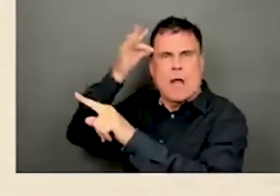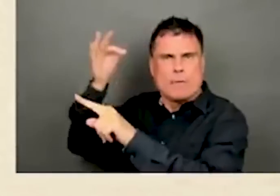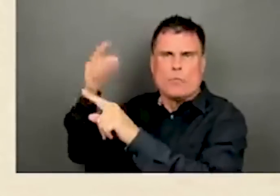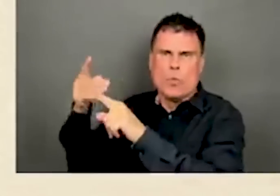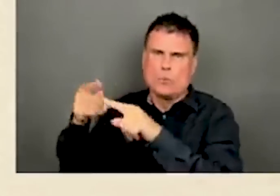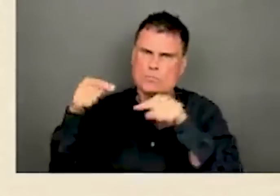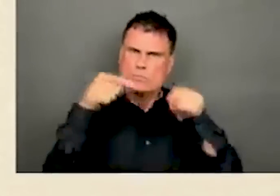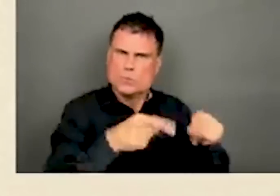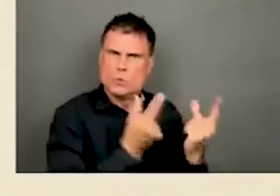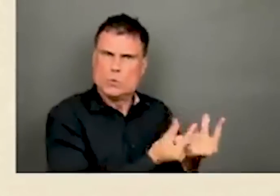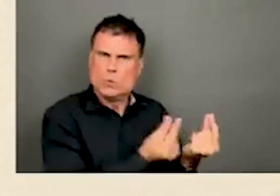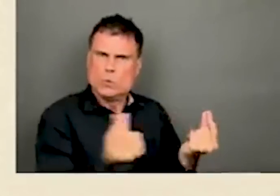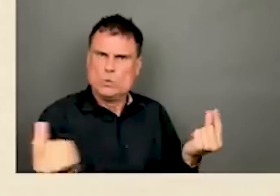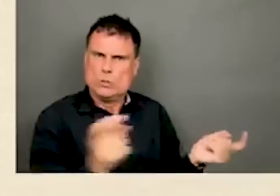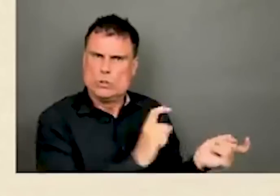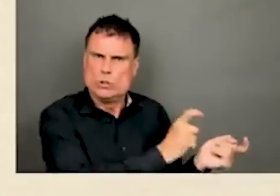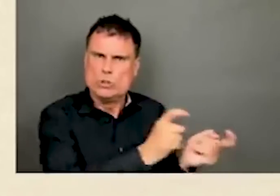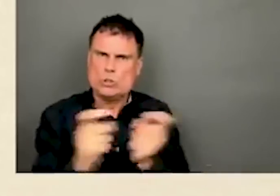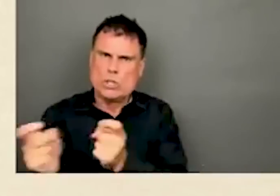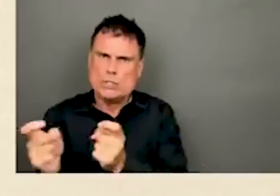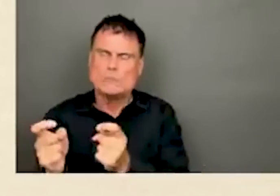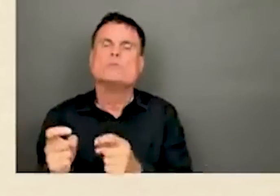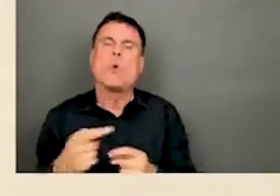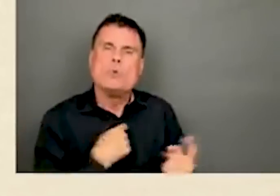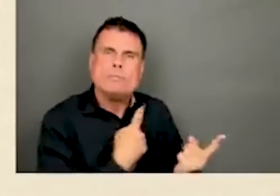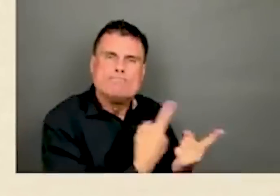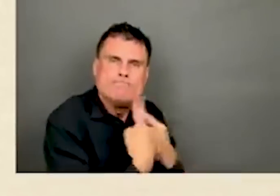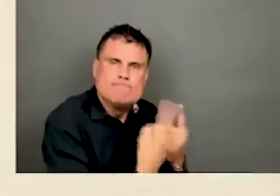across the country. Richard, do you have a follow-up?